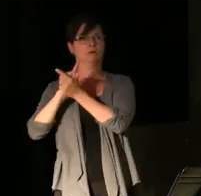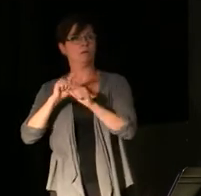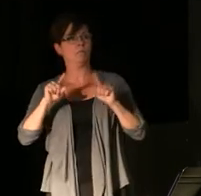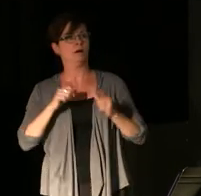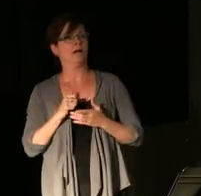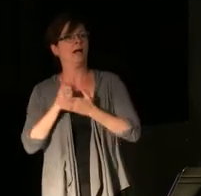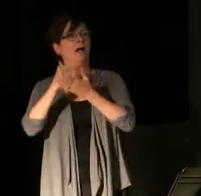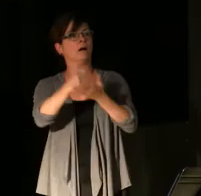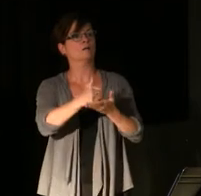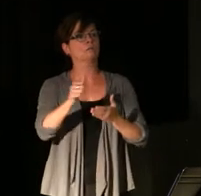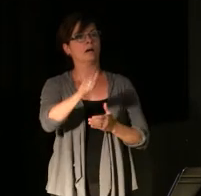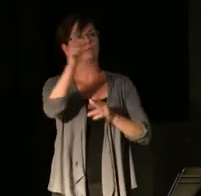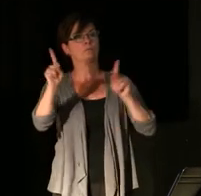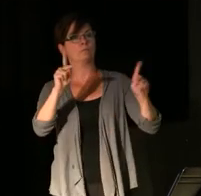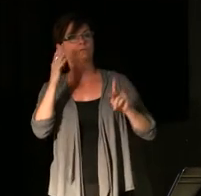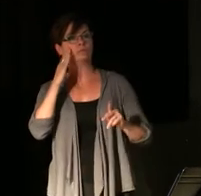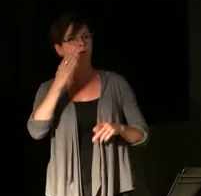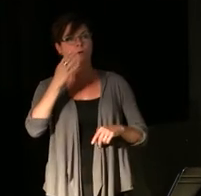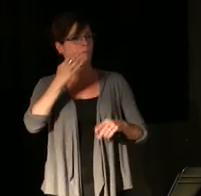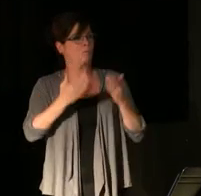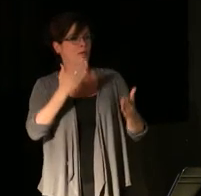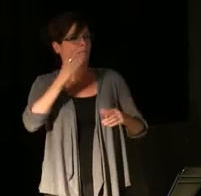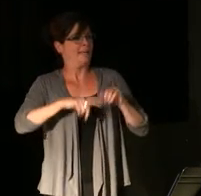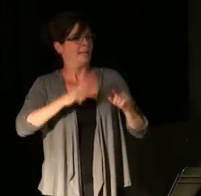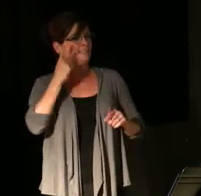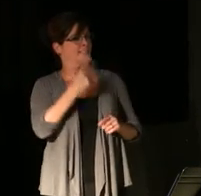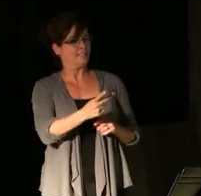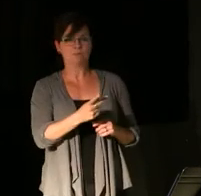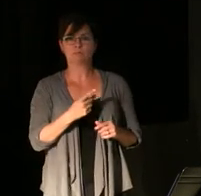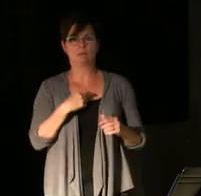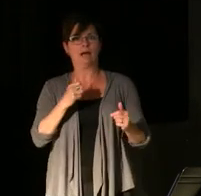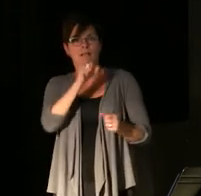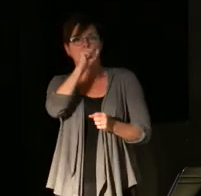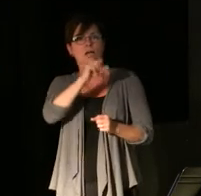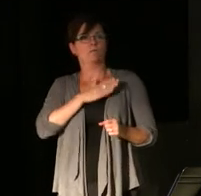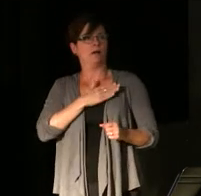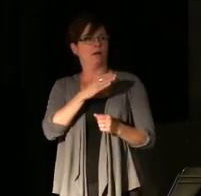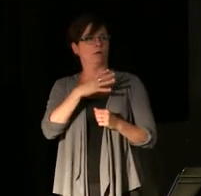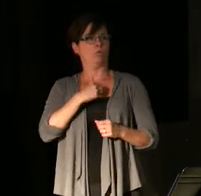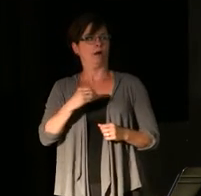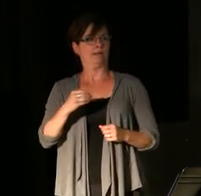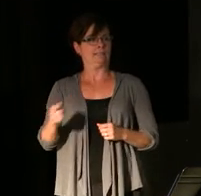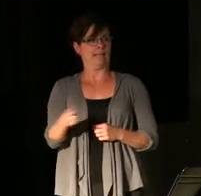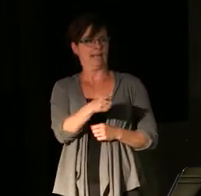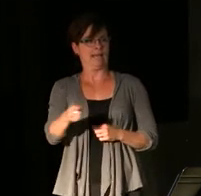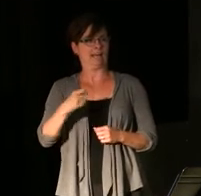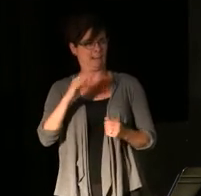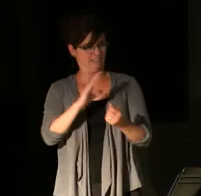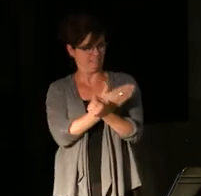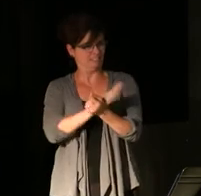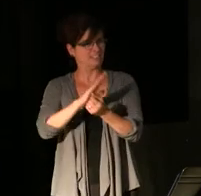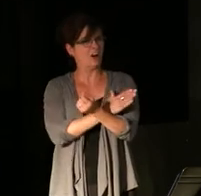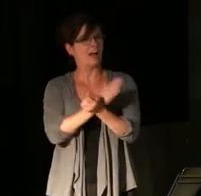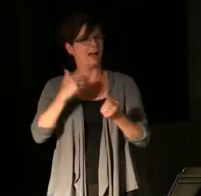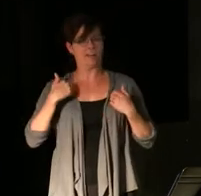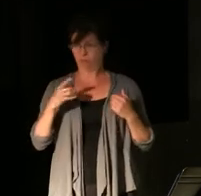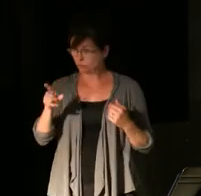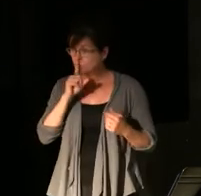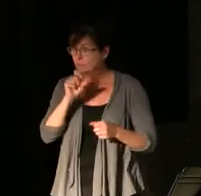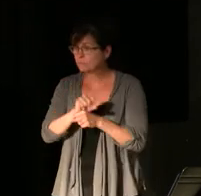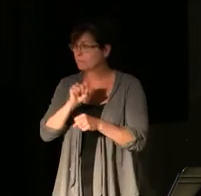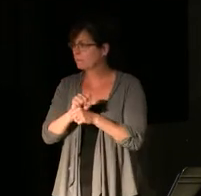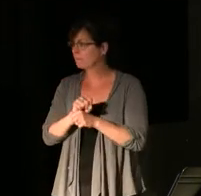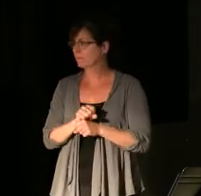other people know that you might not be able to see them. I love my white cane, and I even got a song for it. You do? Yes, and I also hear you